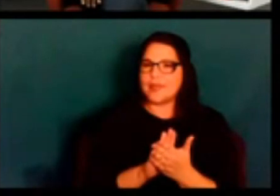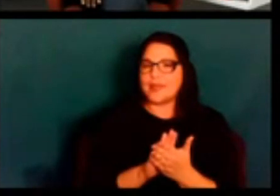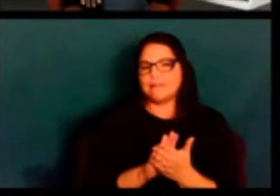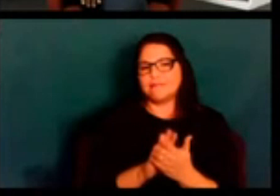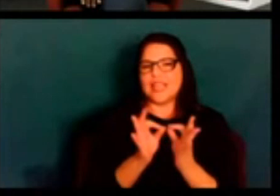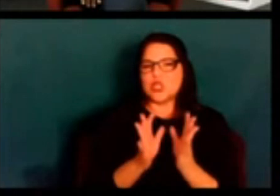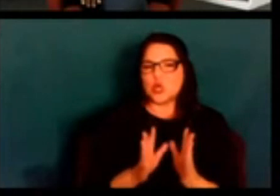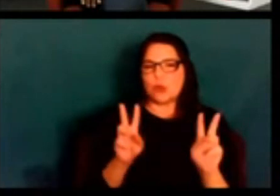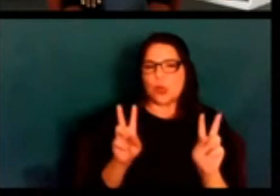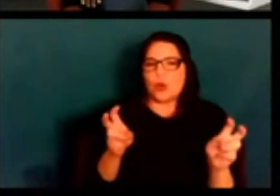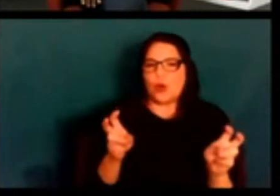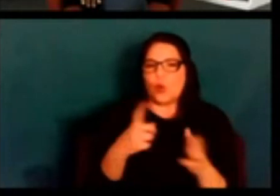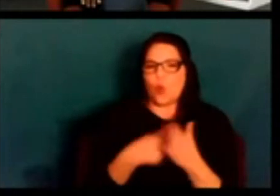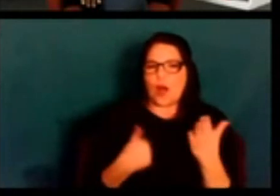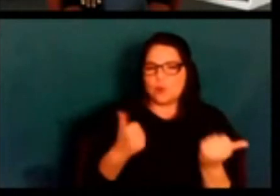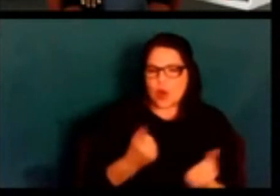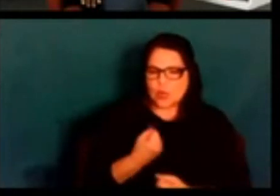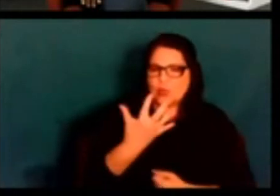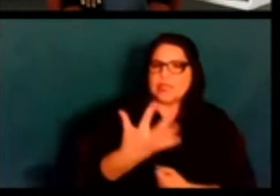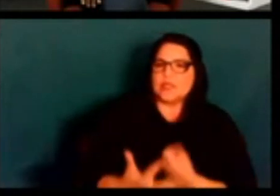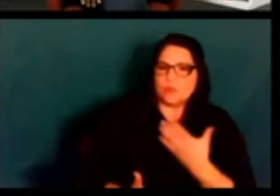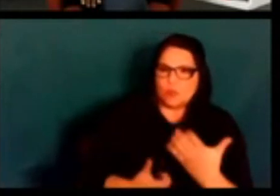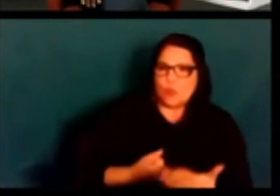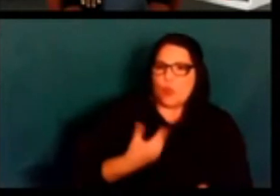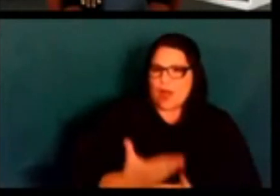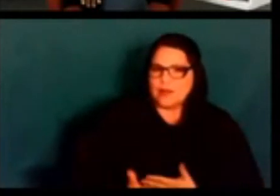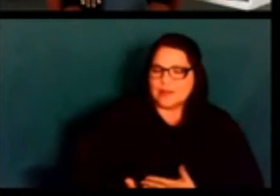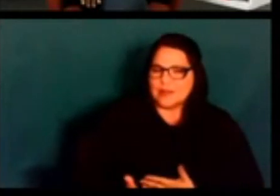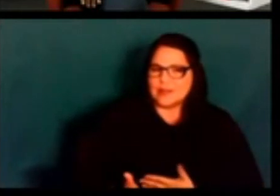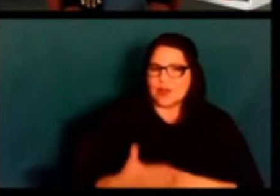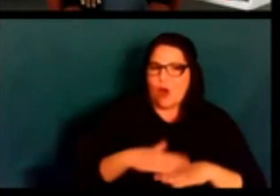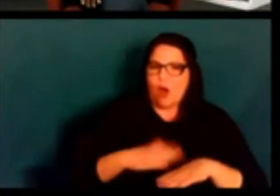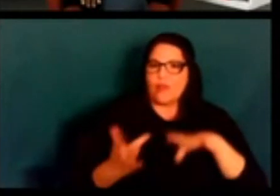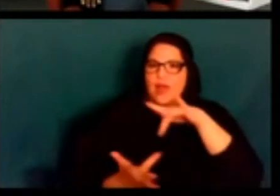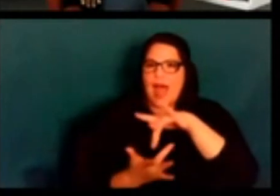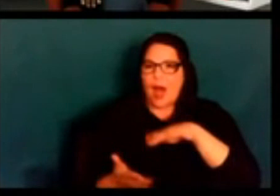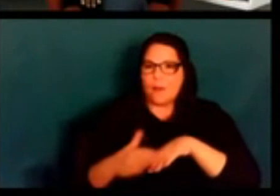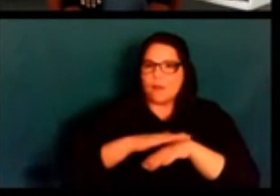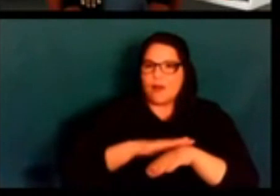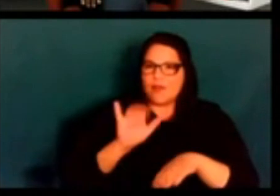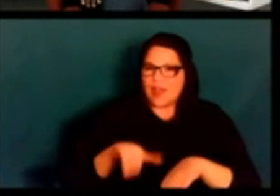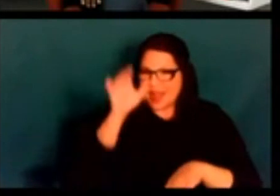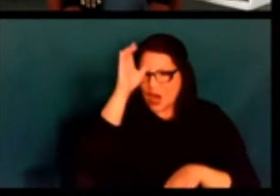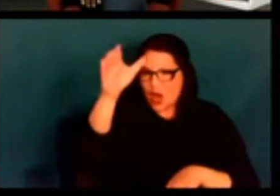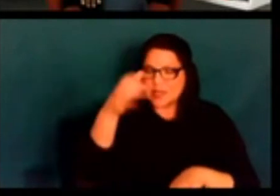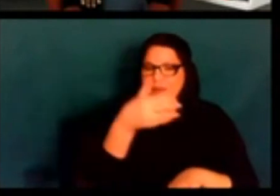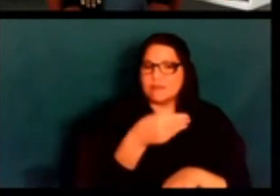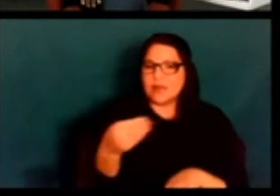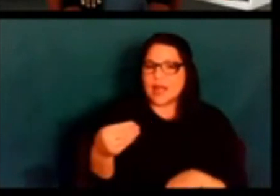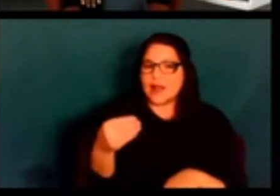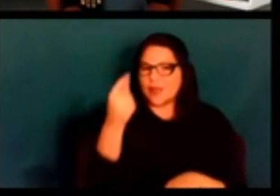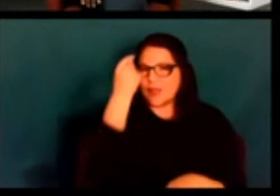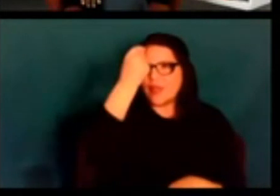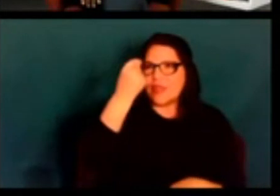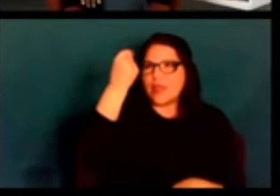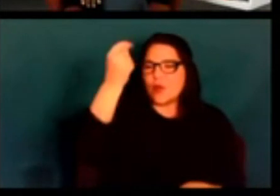what I was trying to say in most of my thoughts in the album's concept and the theory